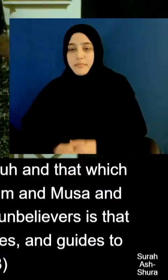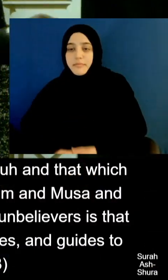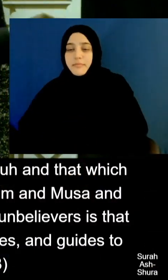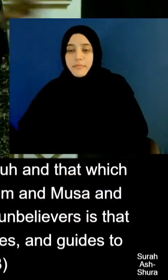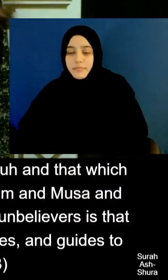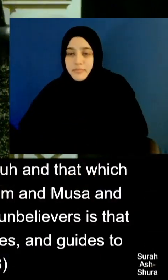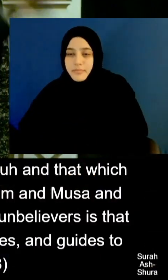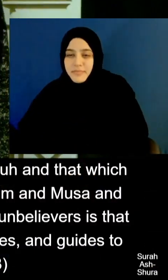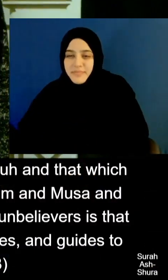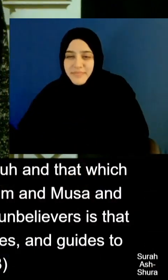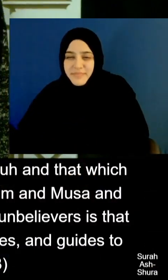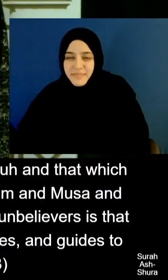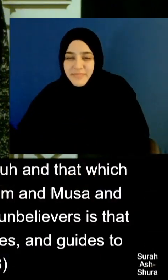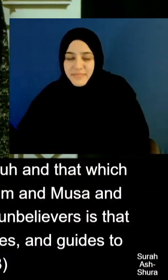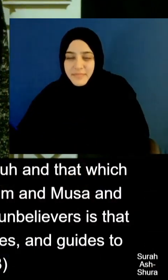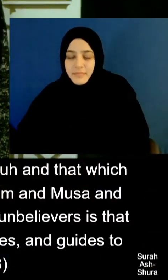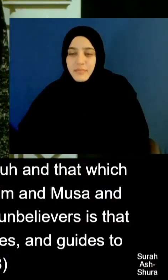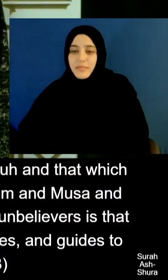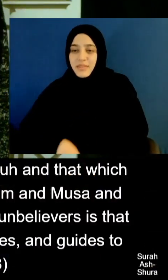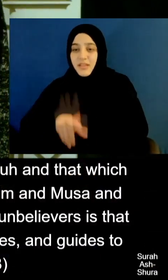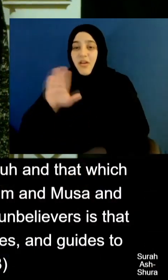All the verses, inshallah, will appear on the screen.